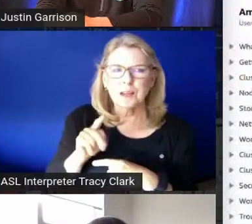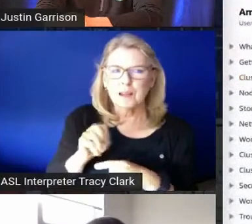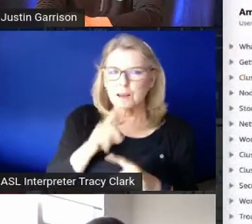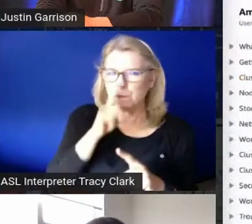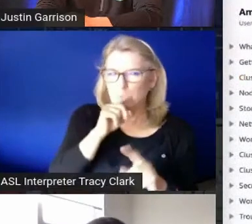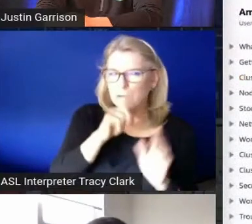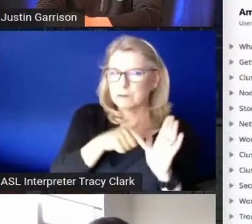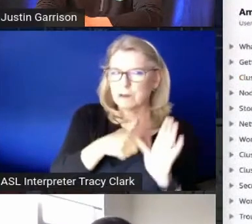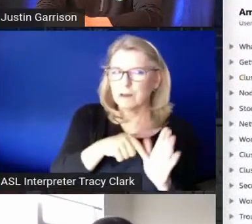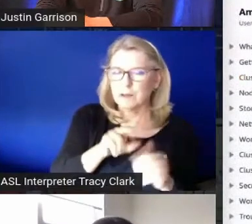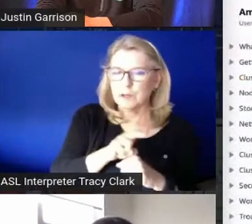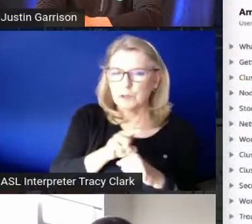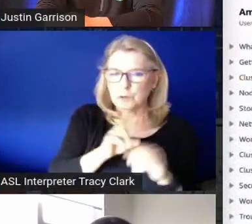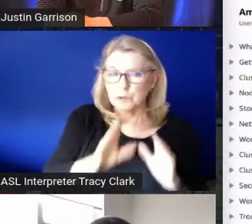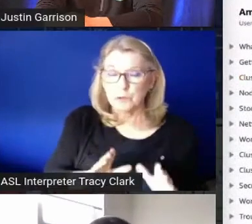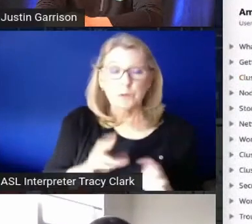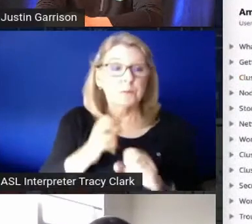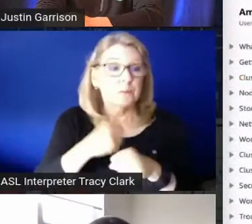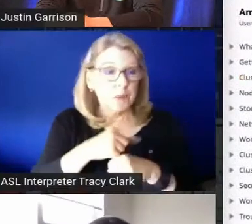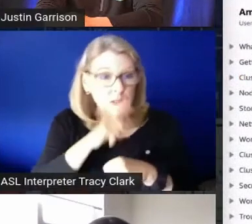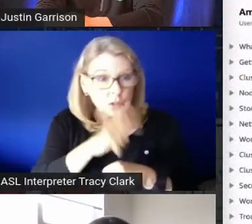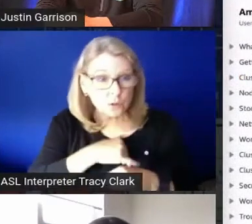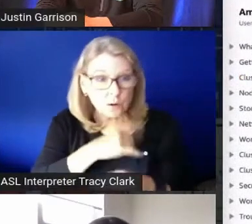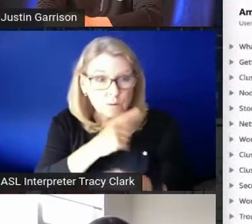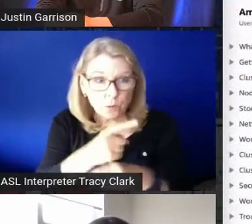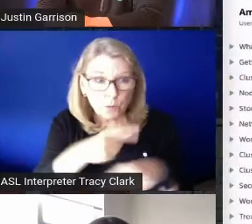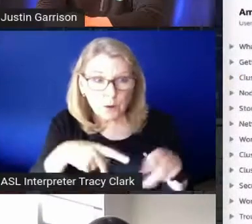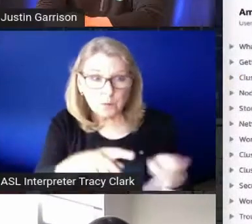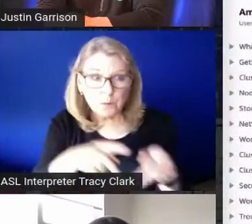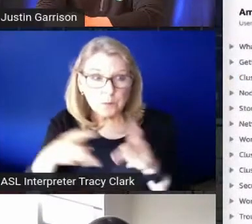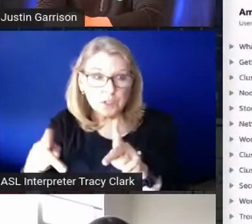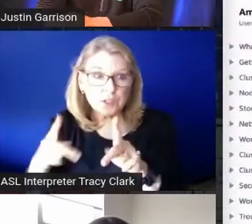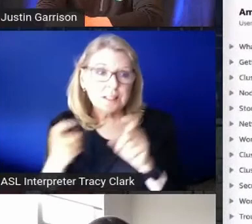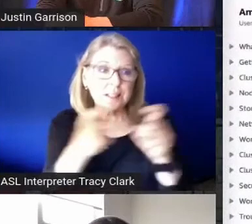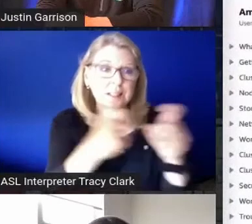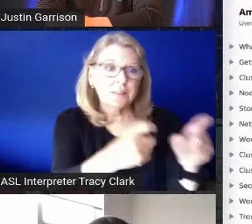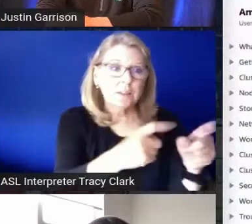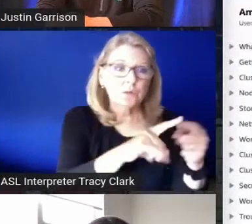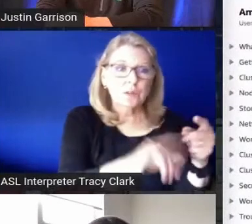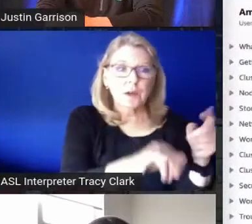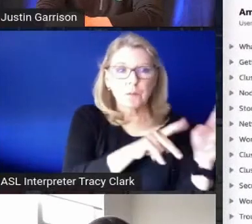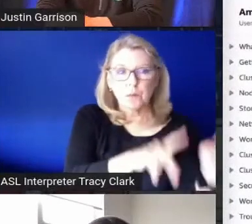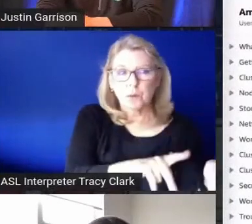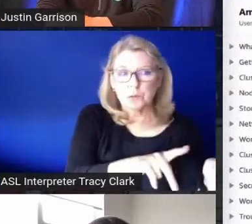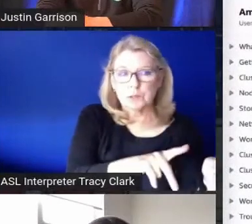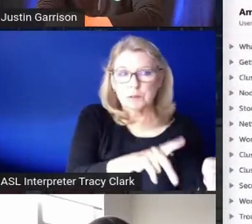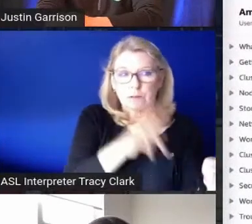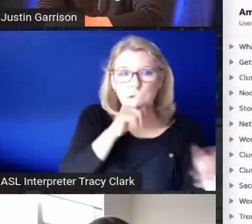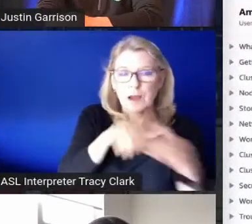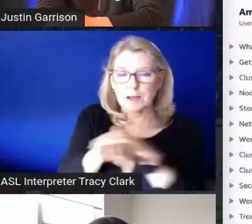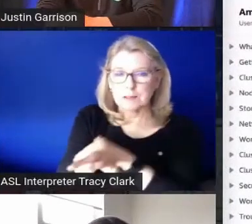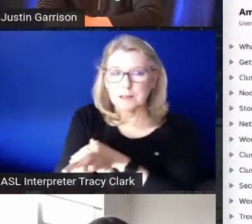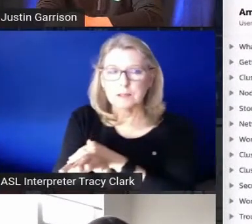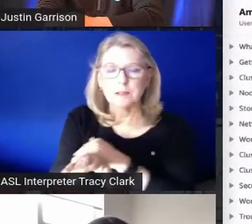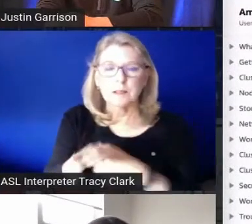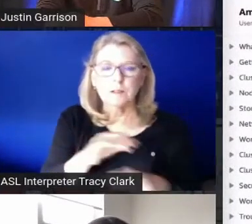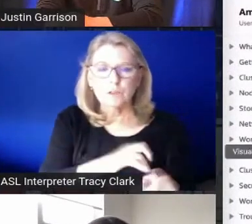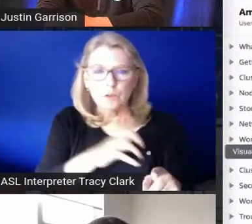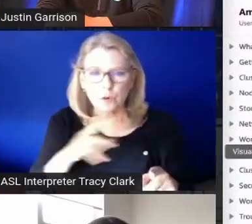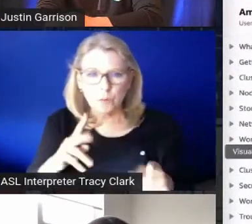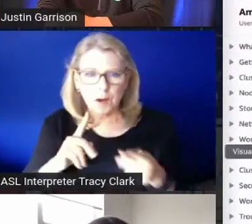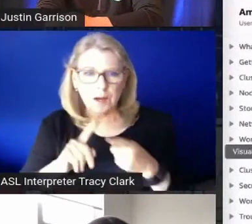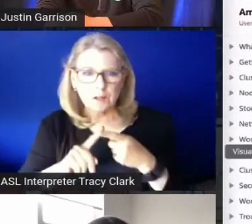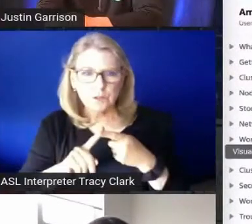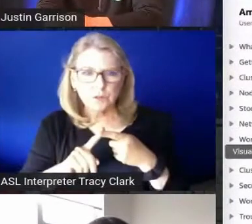access the resources, right? So again, if you go back to our documentation, we provide another example in